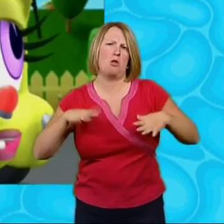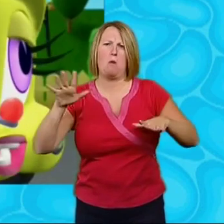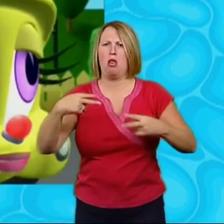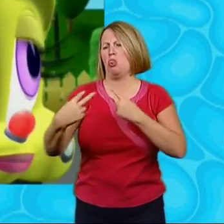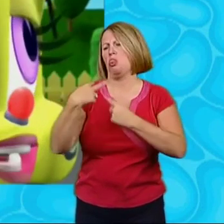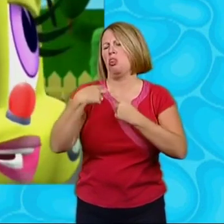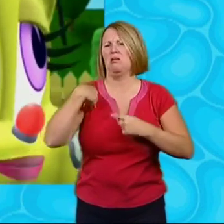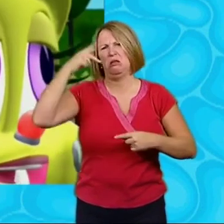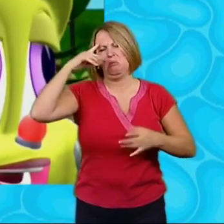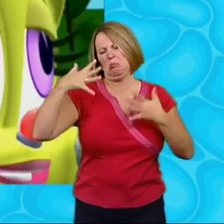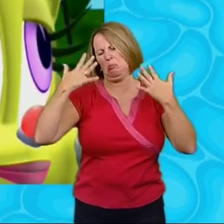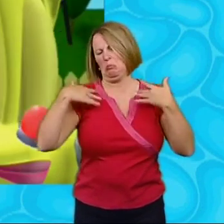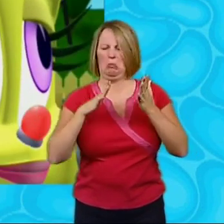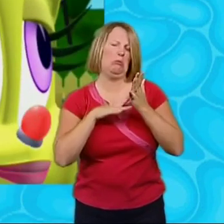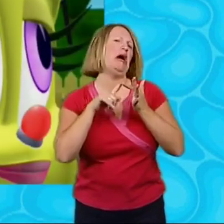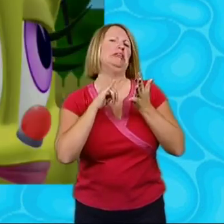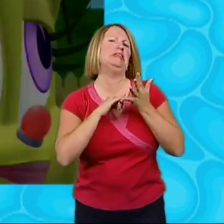call me Messy Jessie ever again.